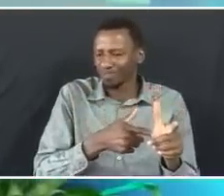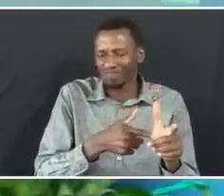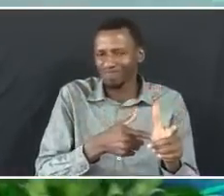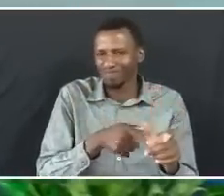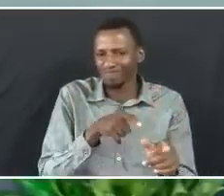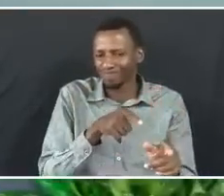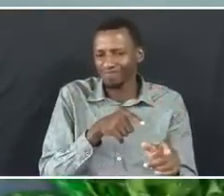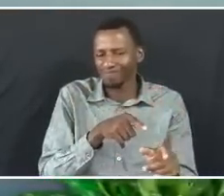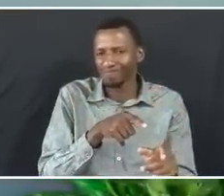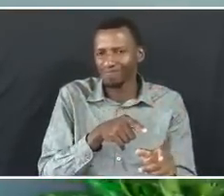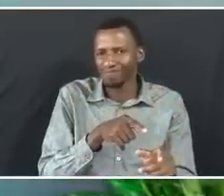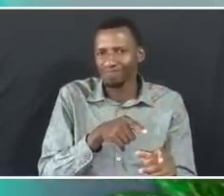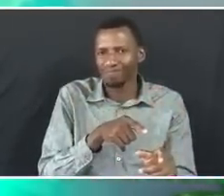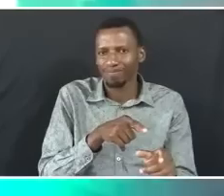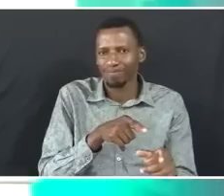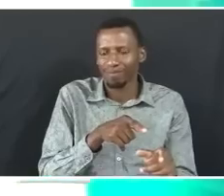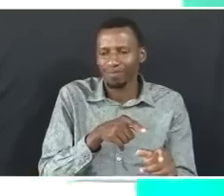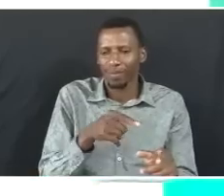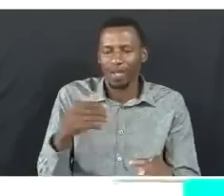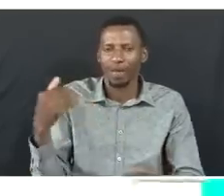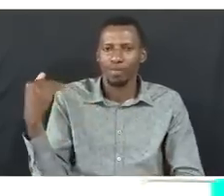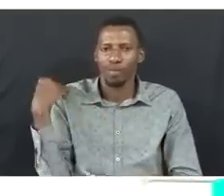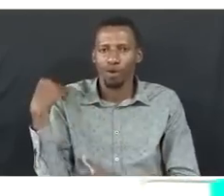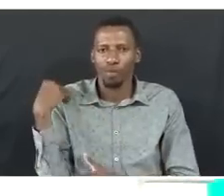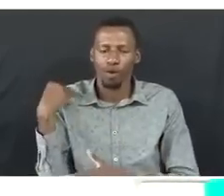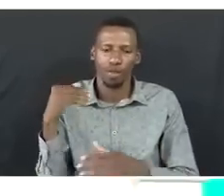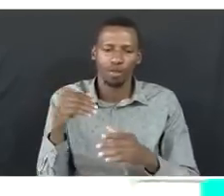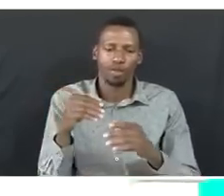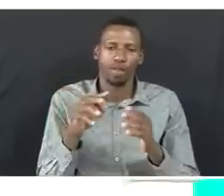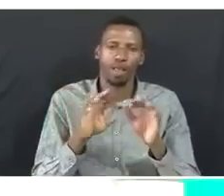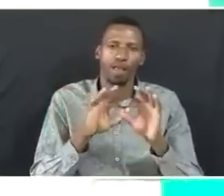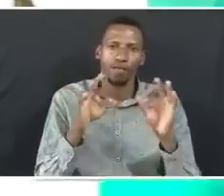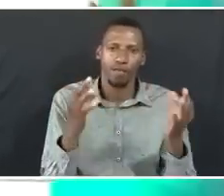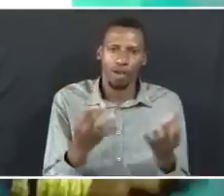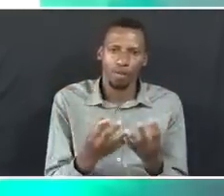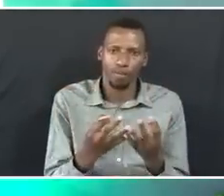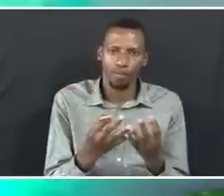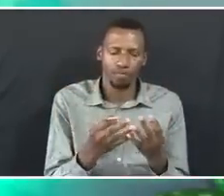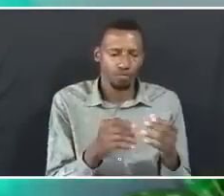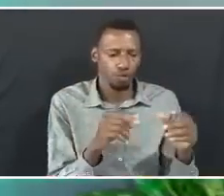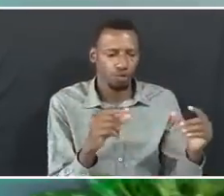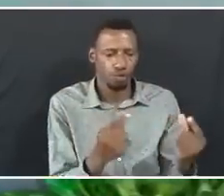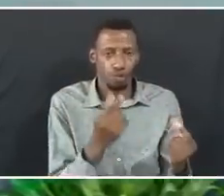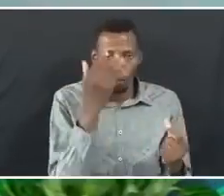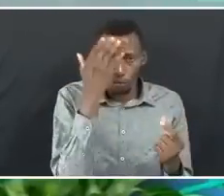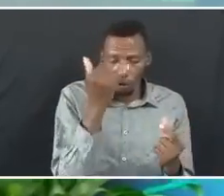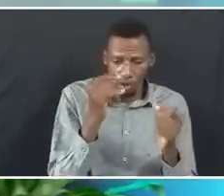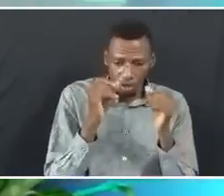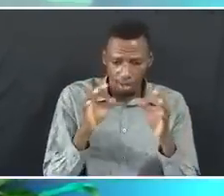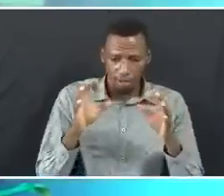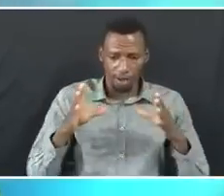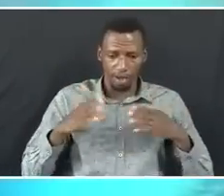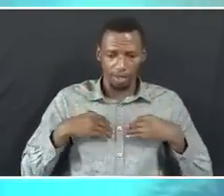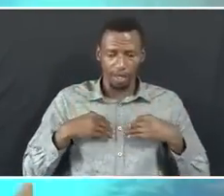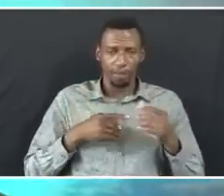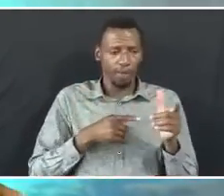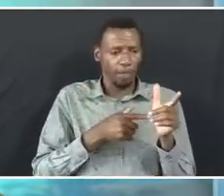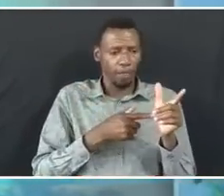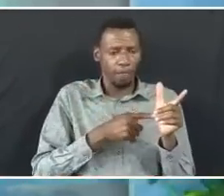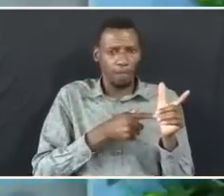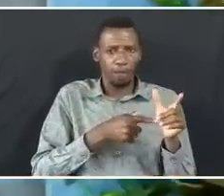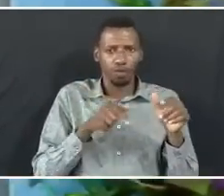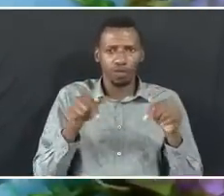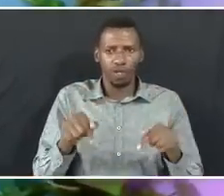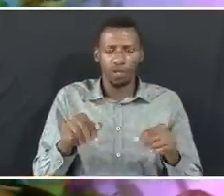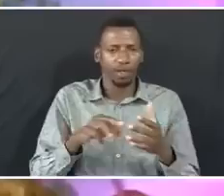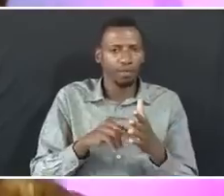threat to the family unit. Because if we accepted homosexuality today, what we are saying, we will reach a